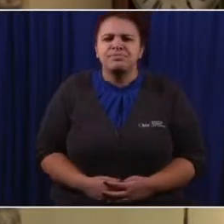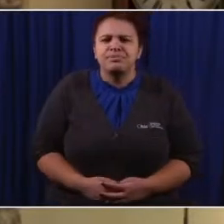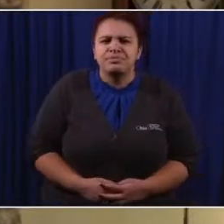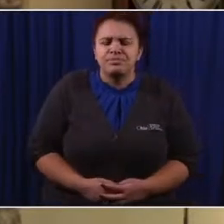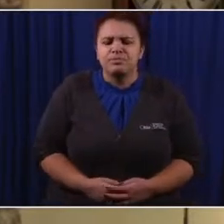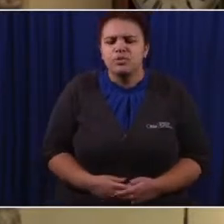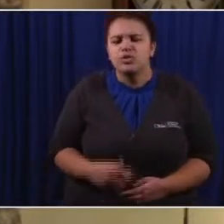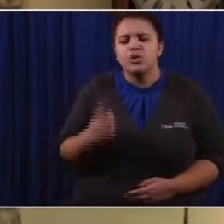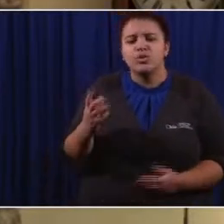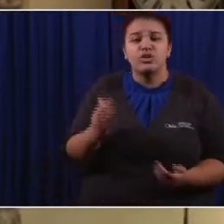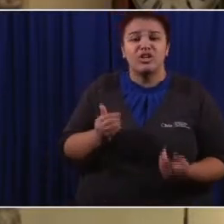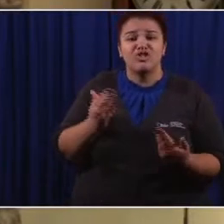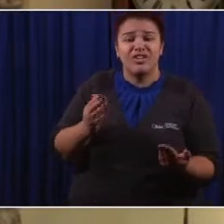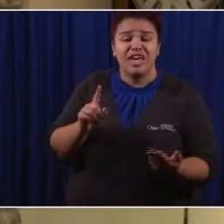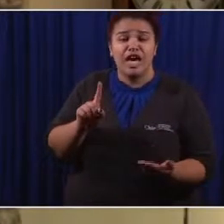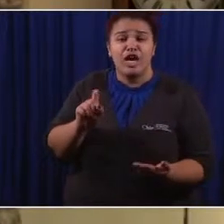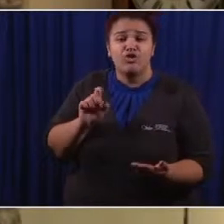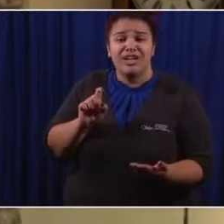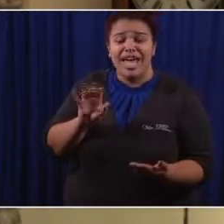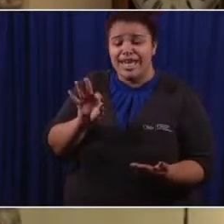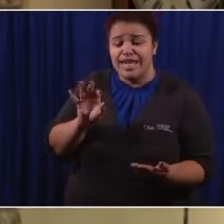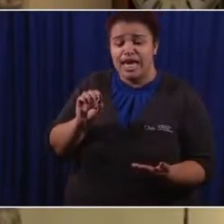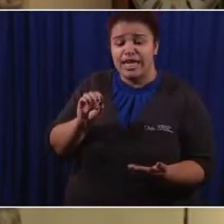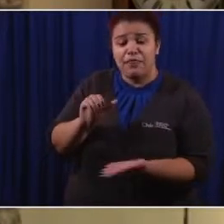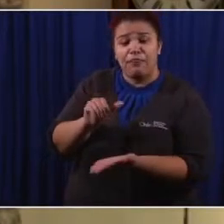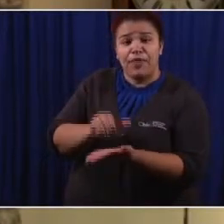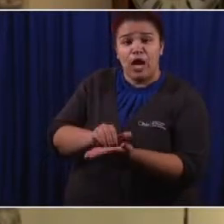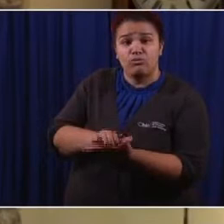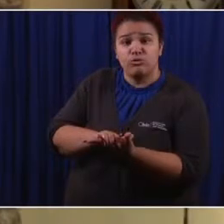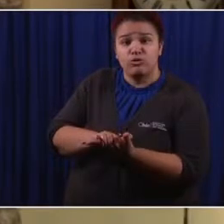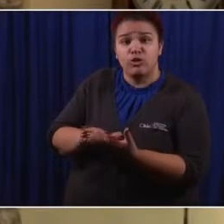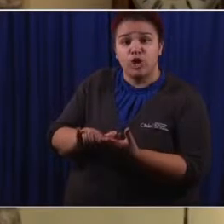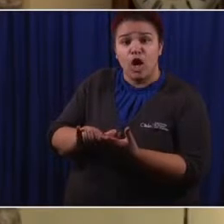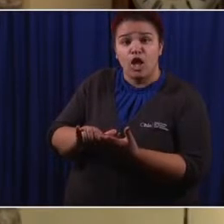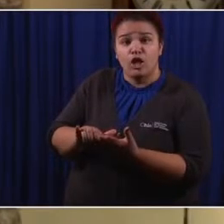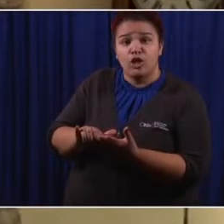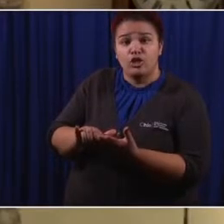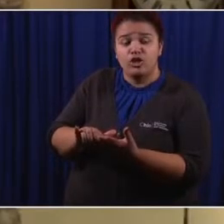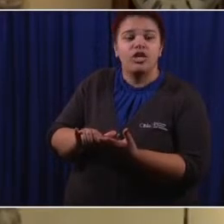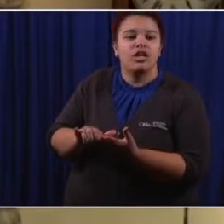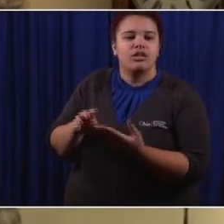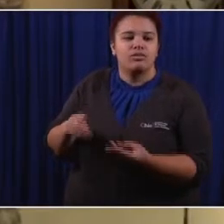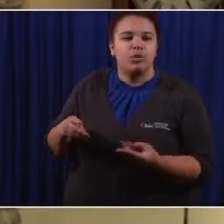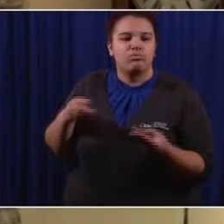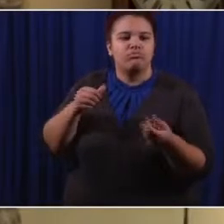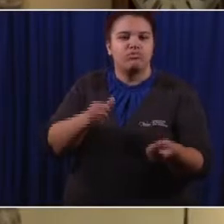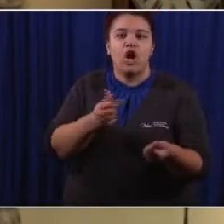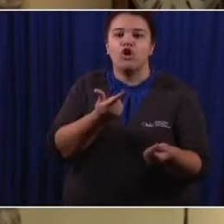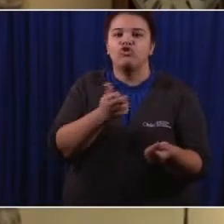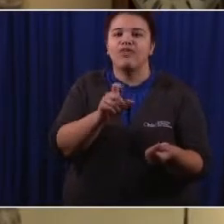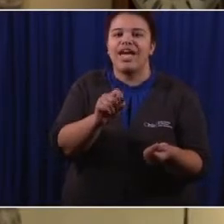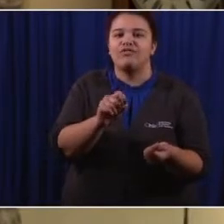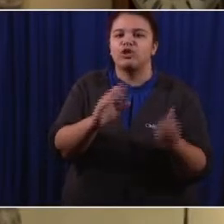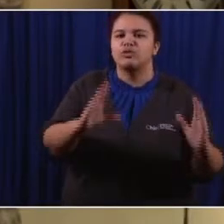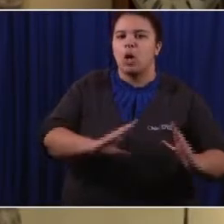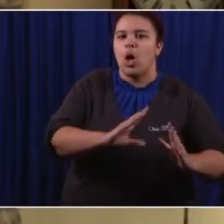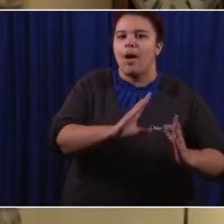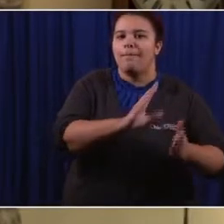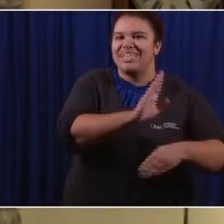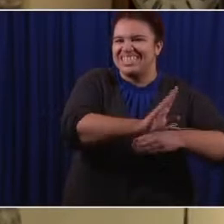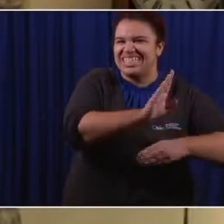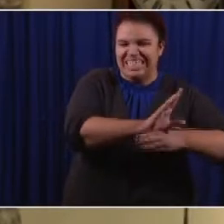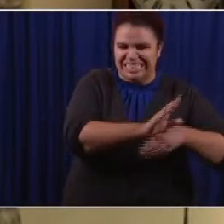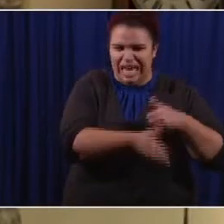spending $100 million from the Coronavirus Relief Fund on grants for small businesses to help them through that. Is that